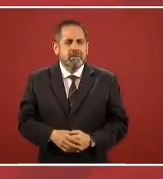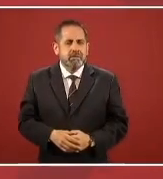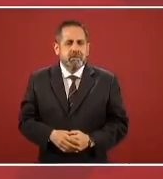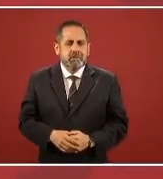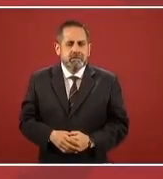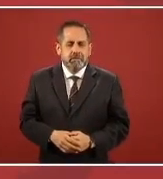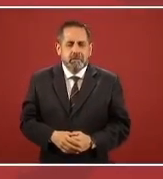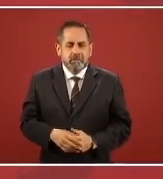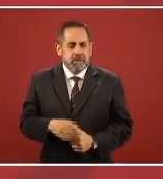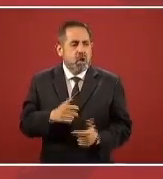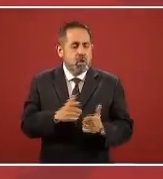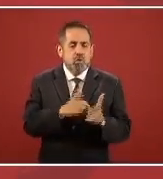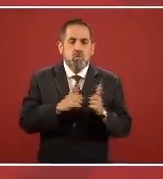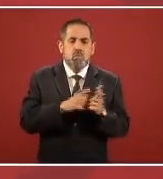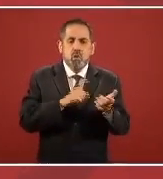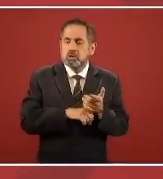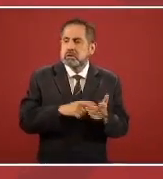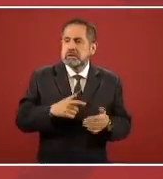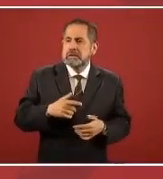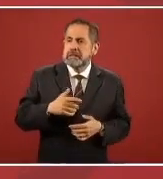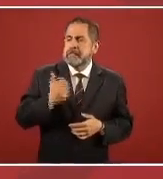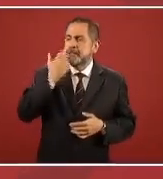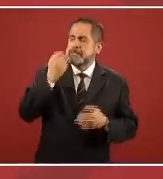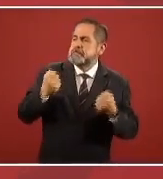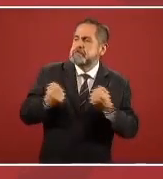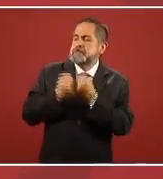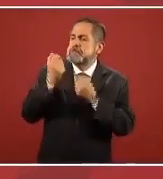Grupos reaccionarios. Reactionary groups.